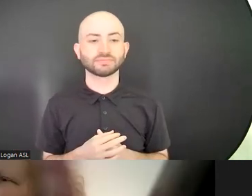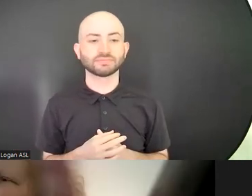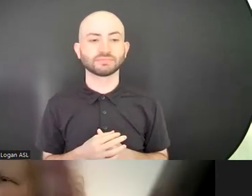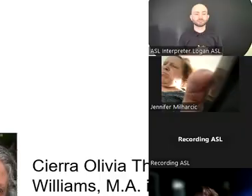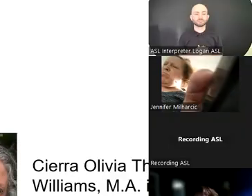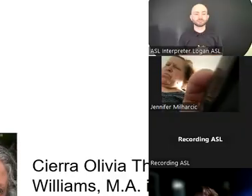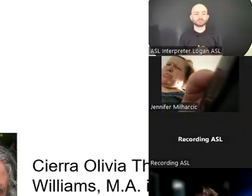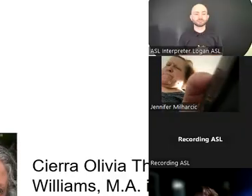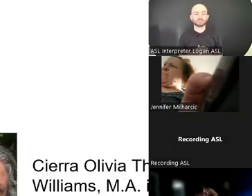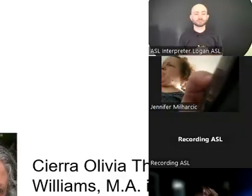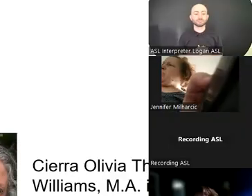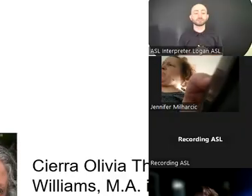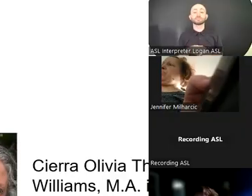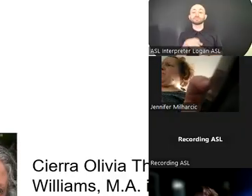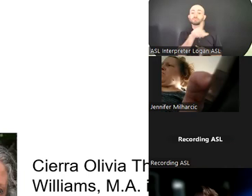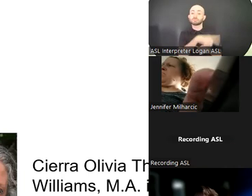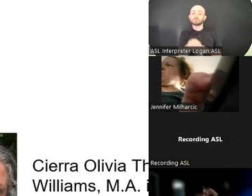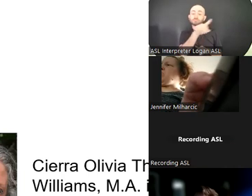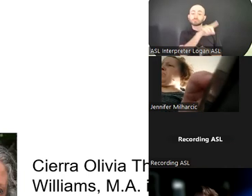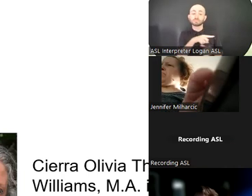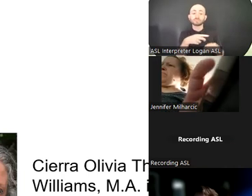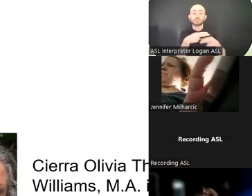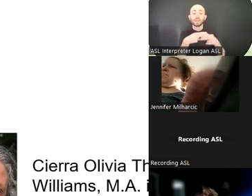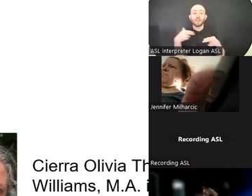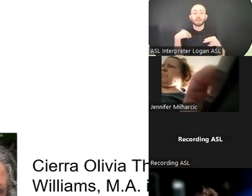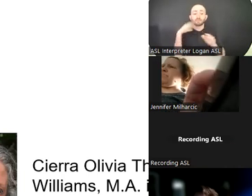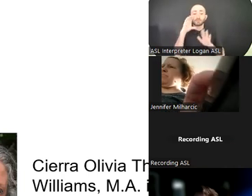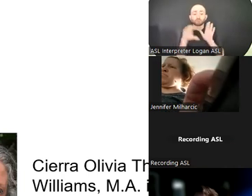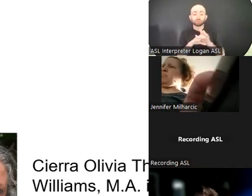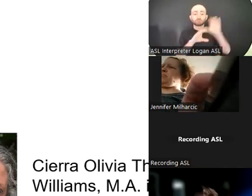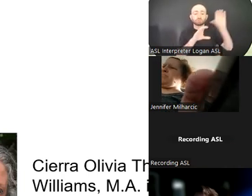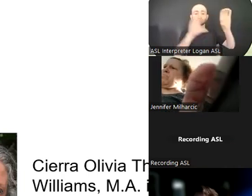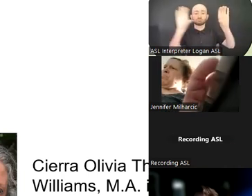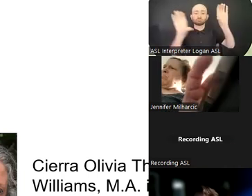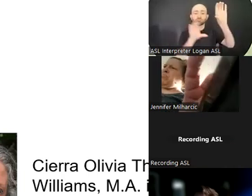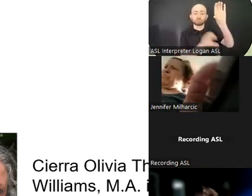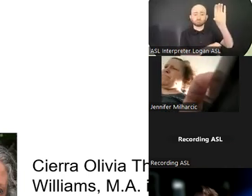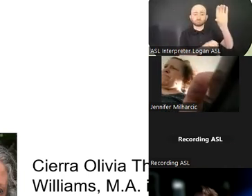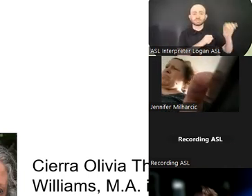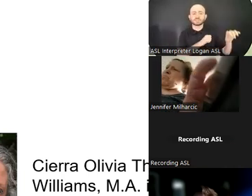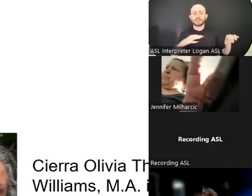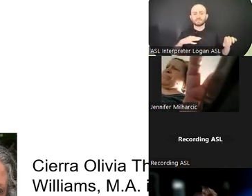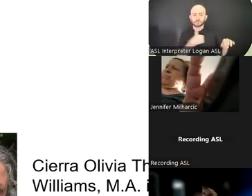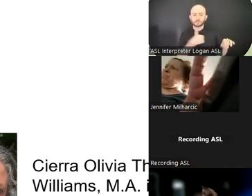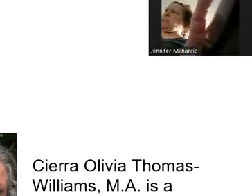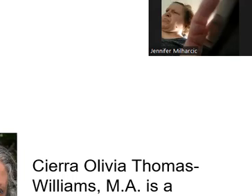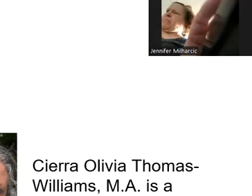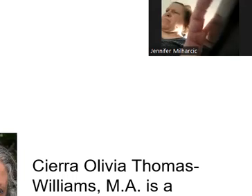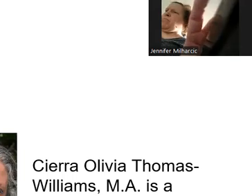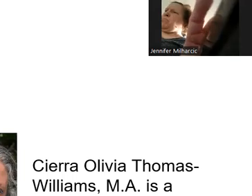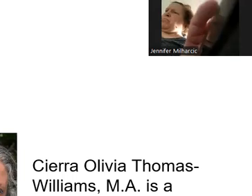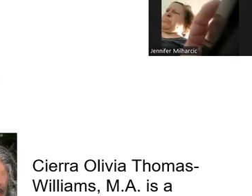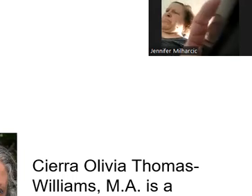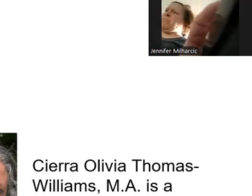This slide has pictures of IDJ staff helping with this. Sierra Olivia Thomas Williams